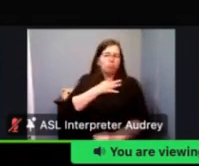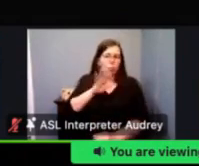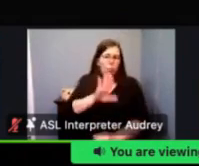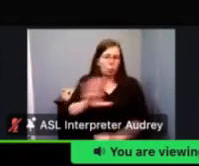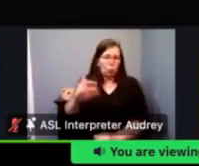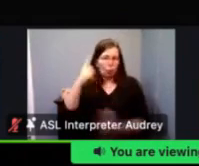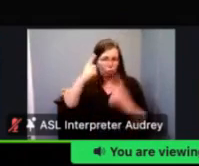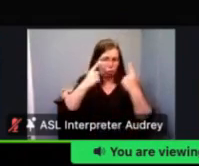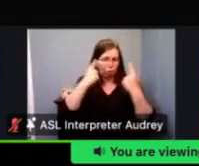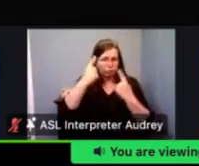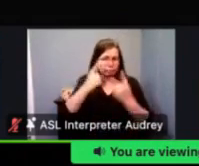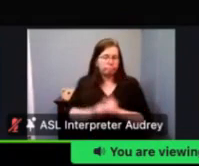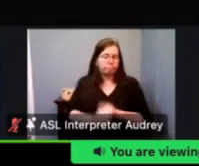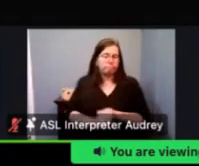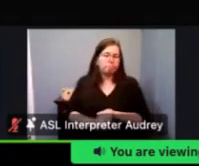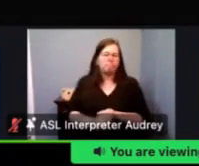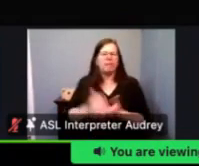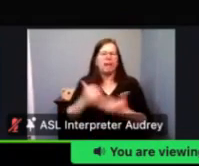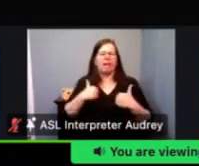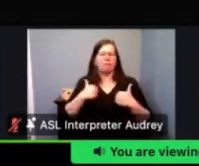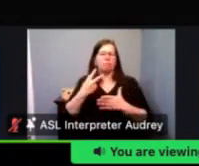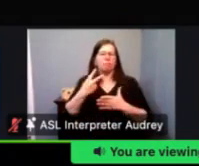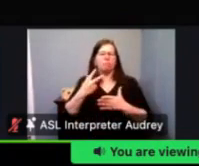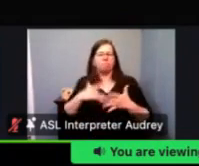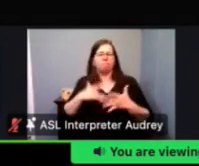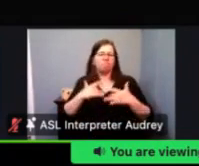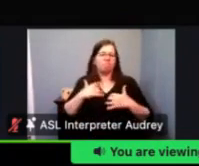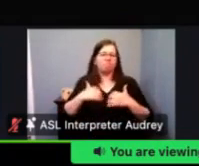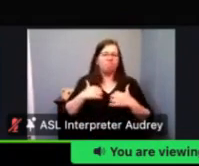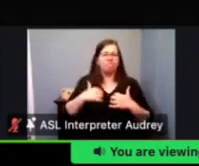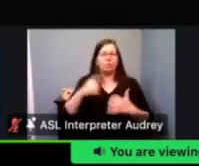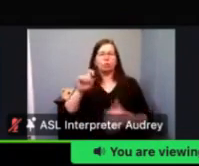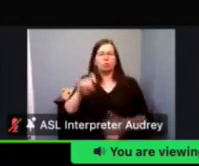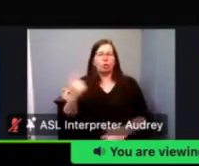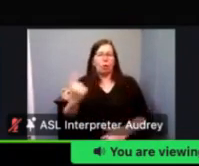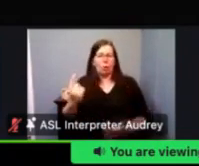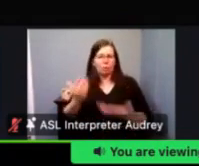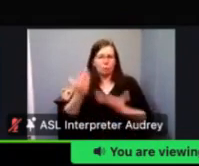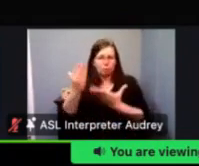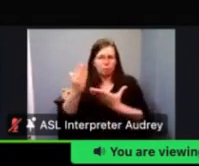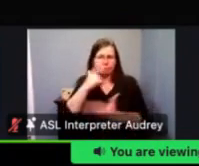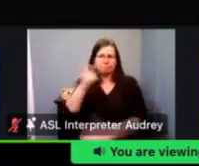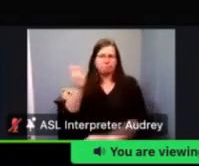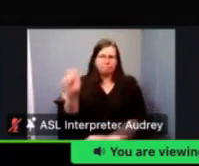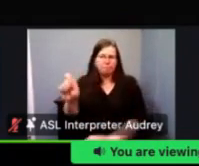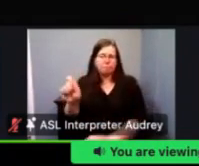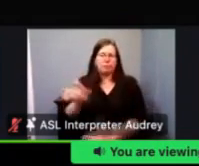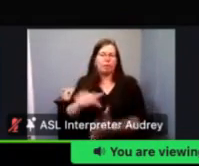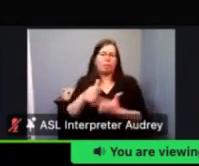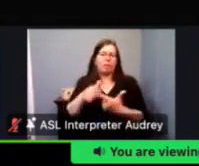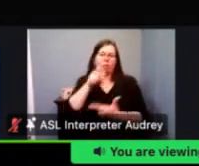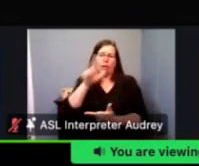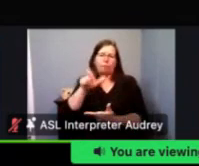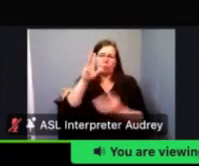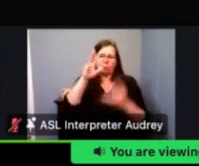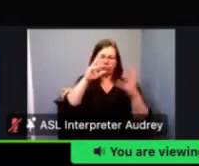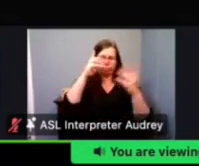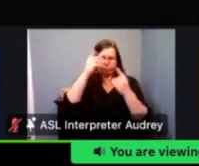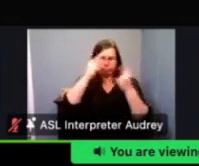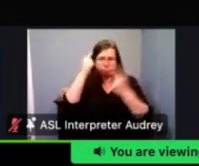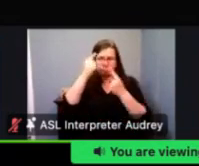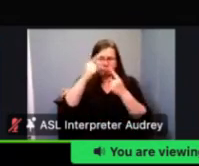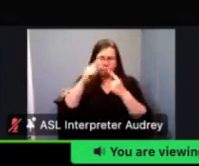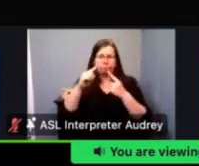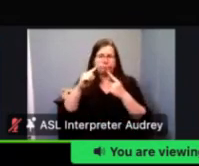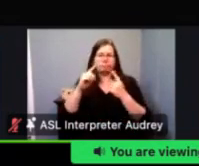thoughts on that. You know, I have some mixed feelings about that it should just always be provided, period, and then that way you don't have to worry about it.